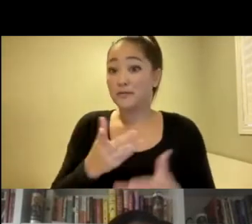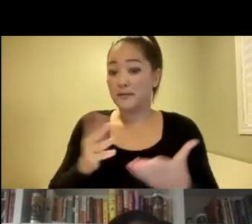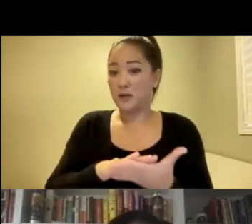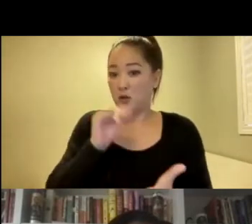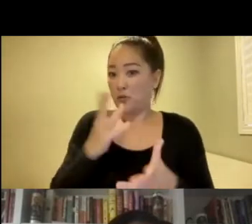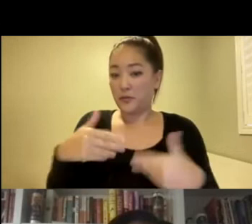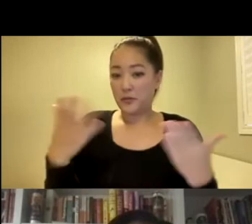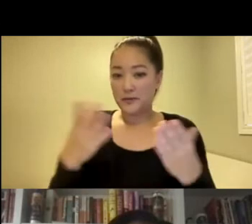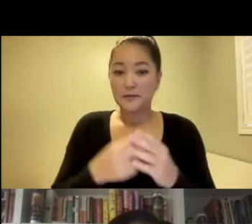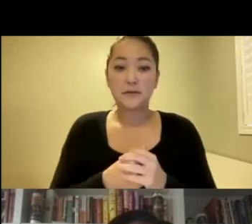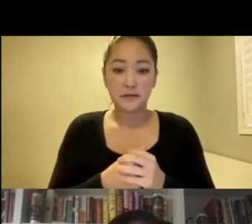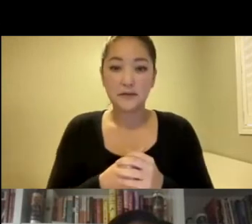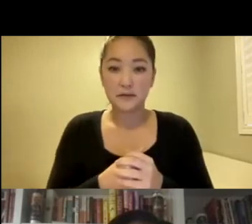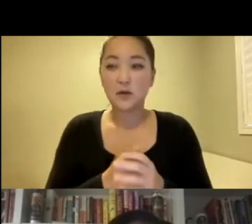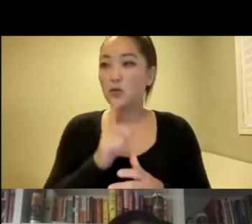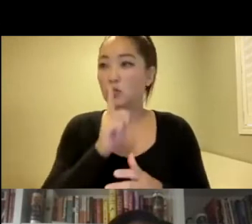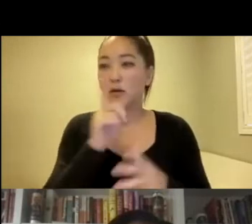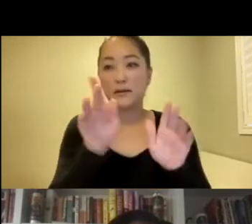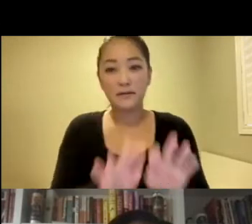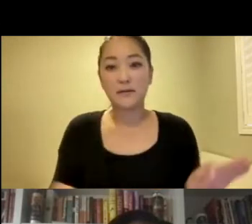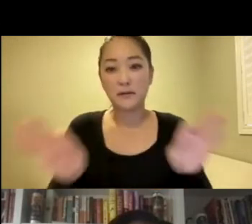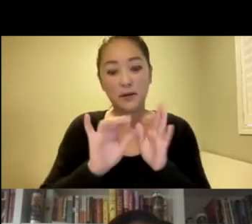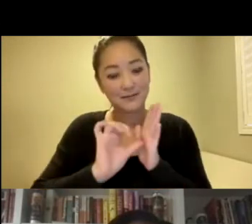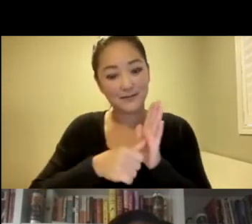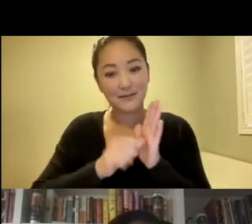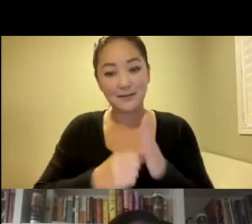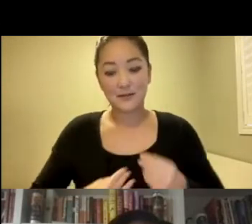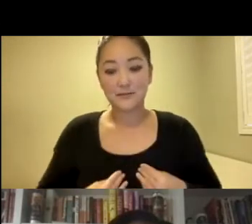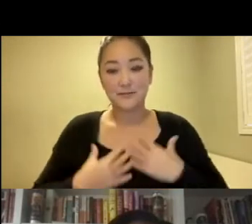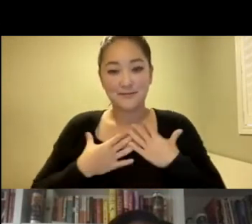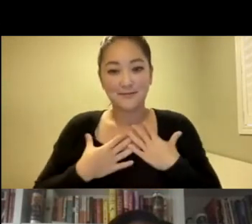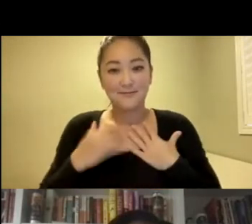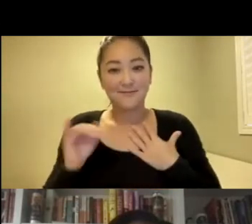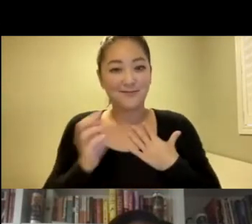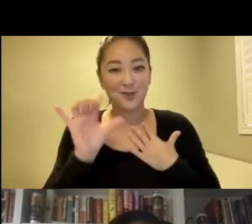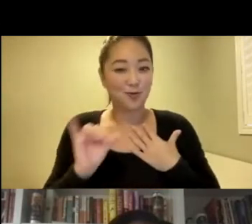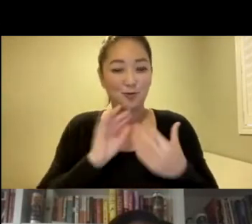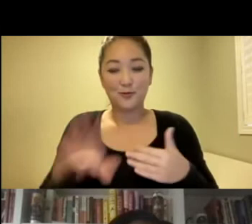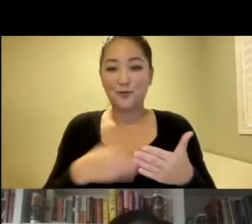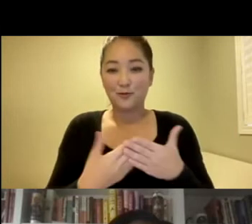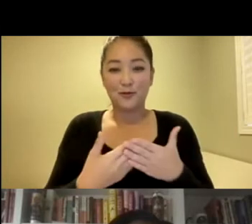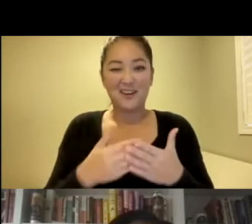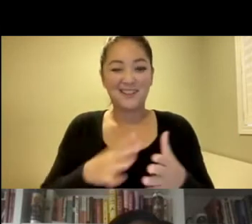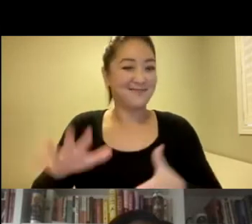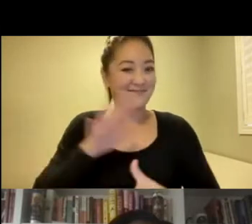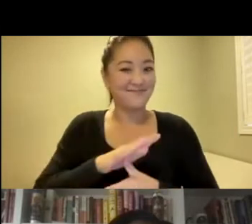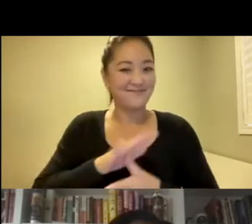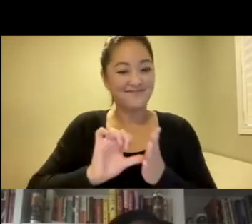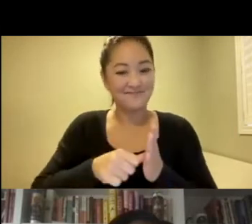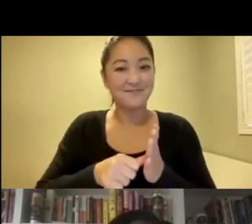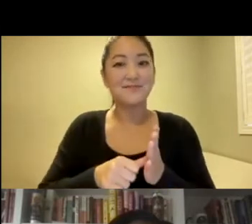it is to have joy almost centered in the stories that you tell around